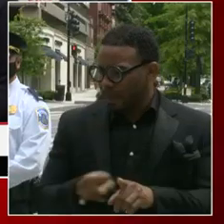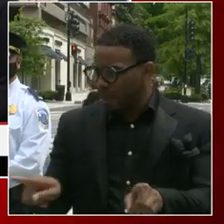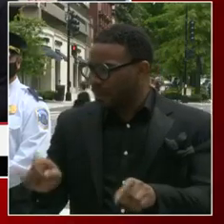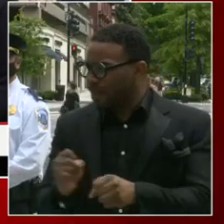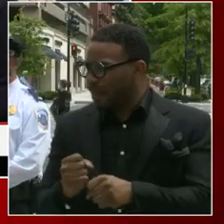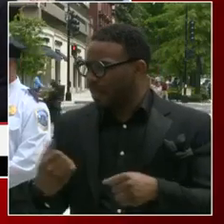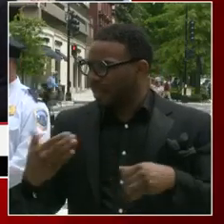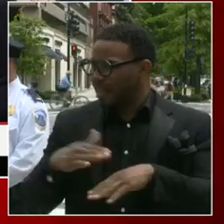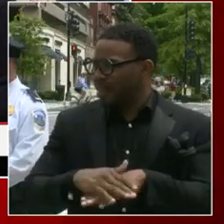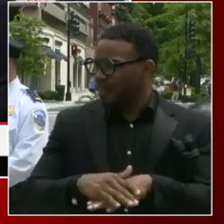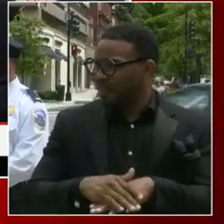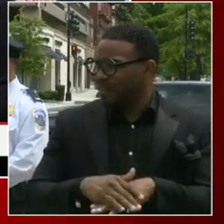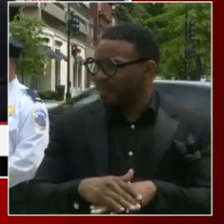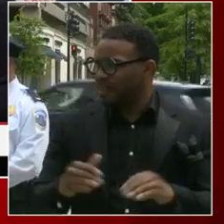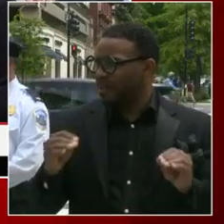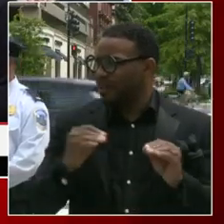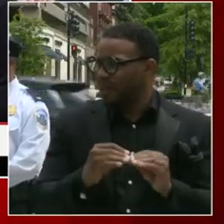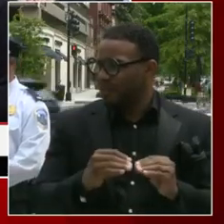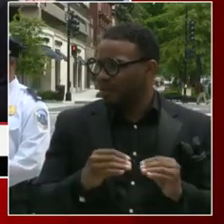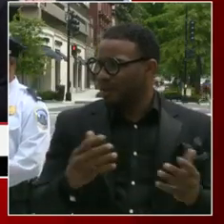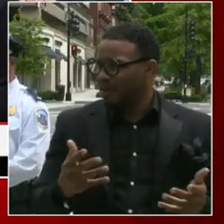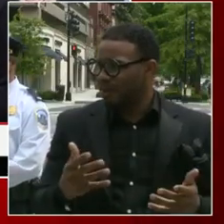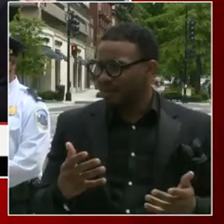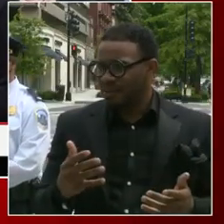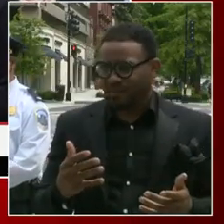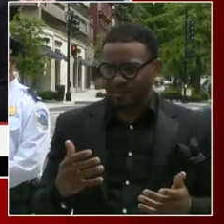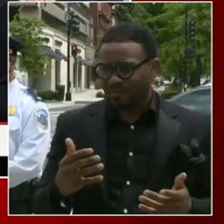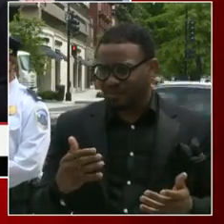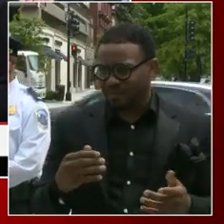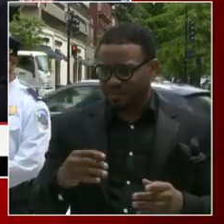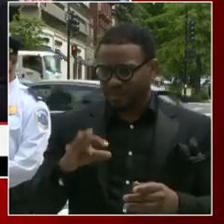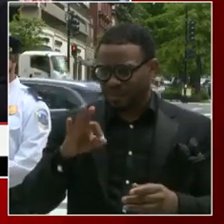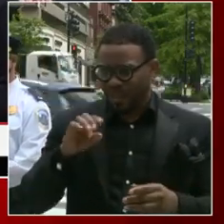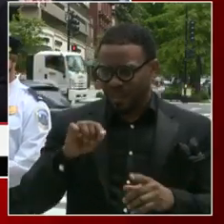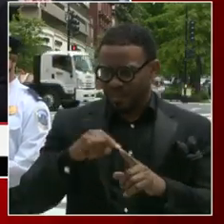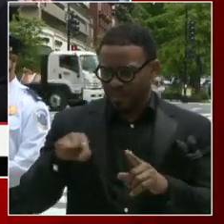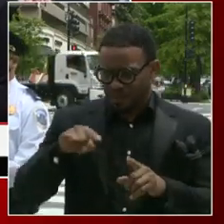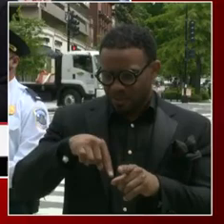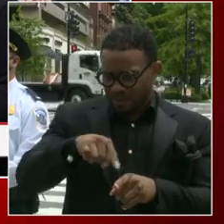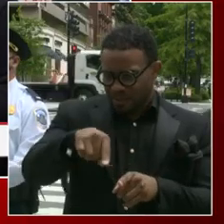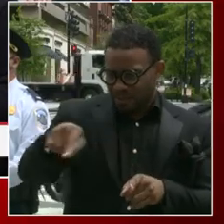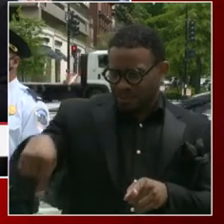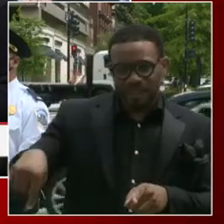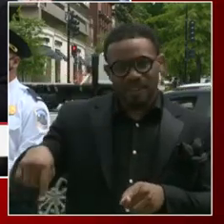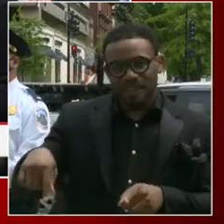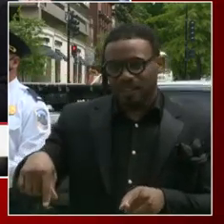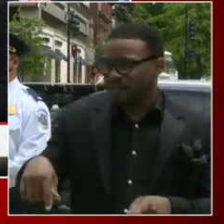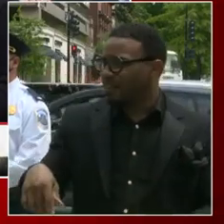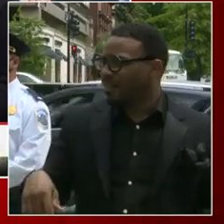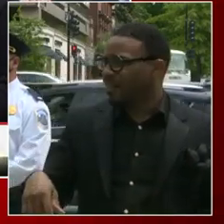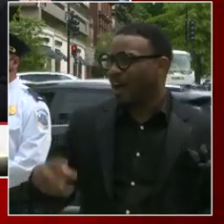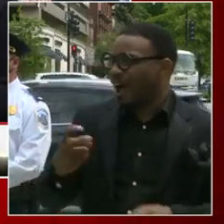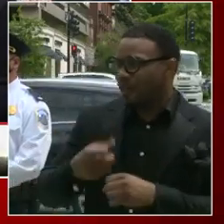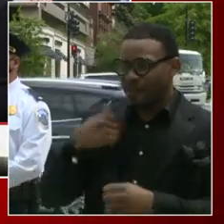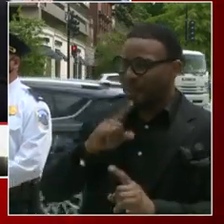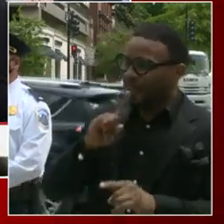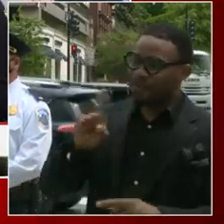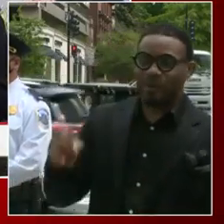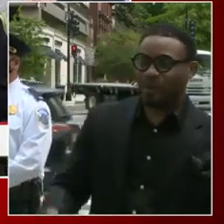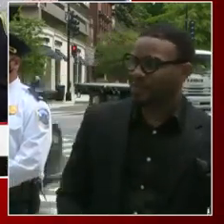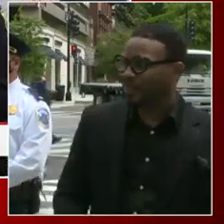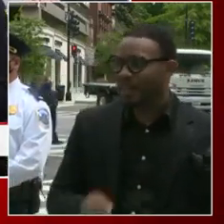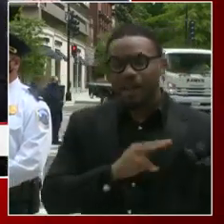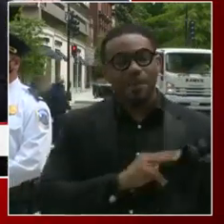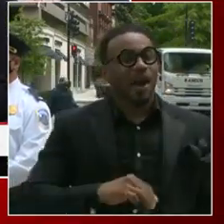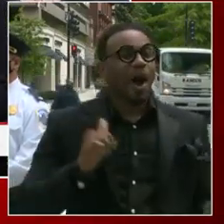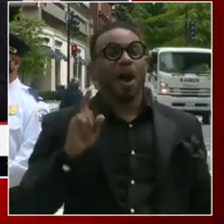the intersections more 90 degrees? Perhaps. I mean, it's just... it's hard for me to answer your question. Well, Mayor,